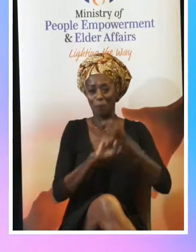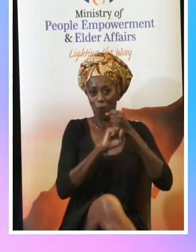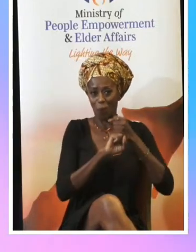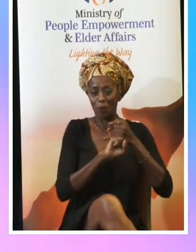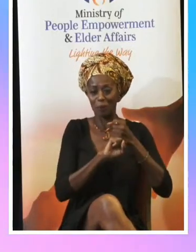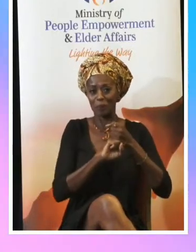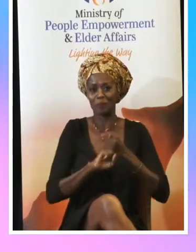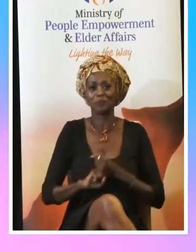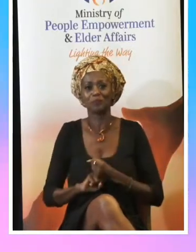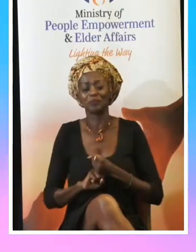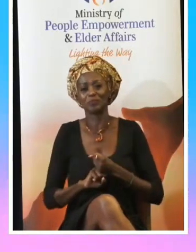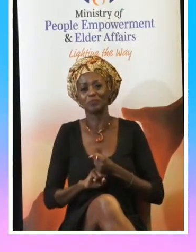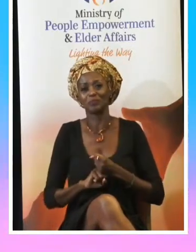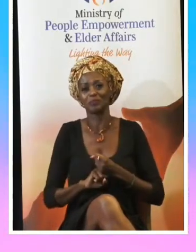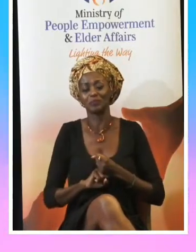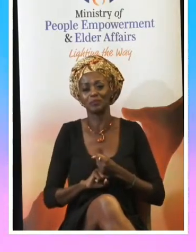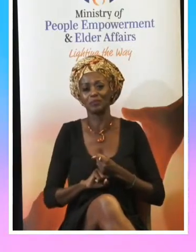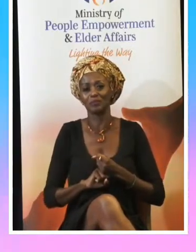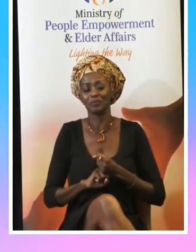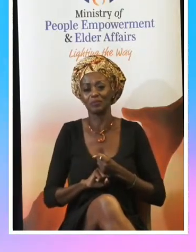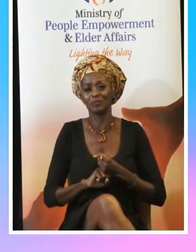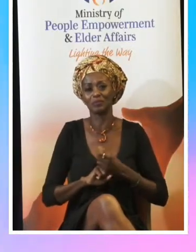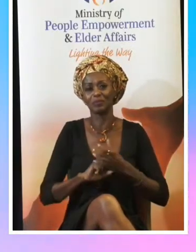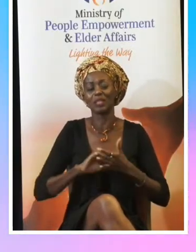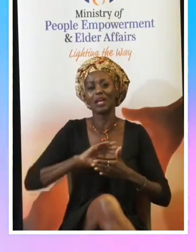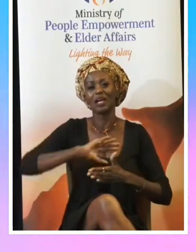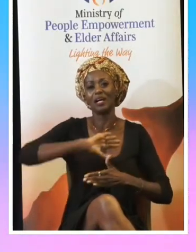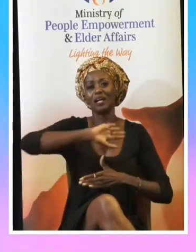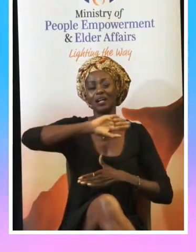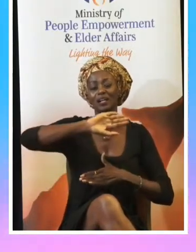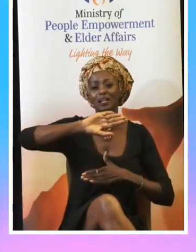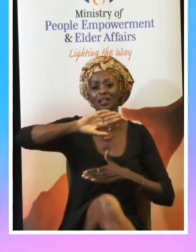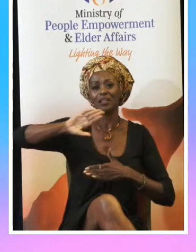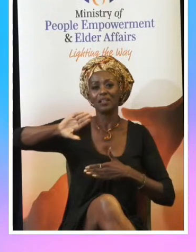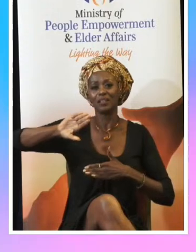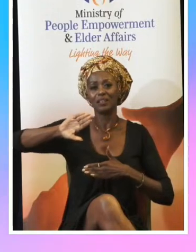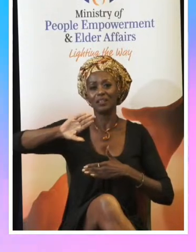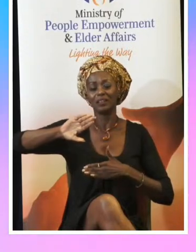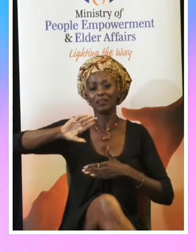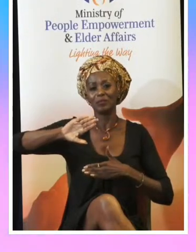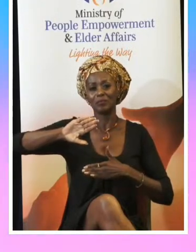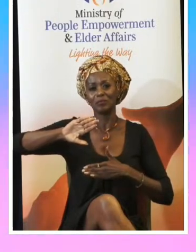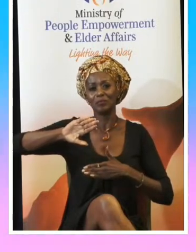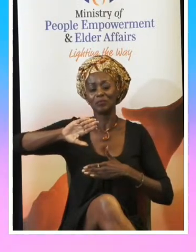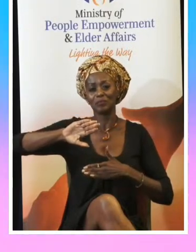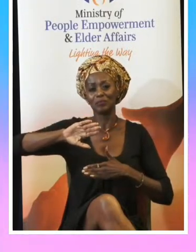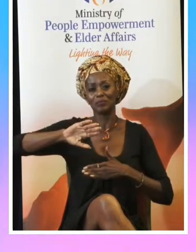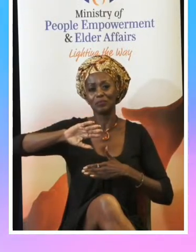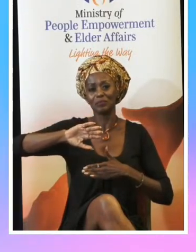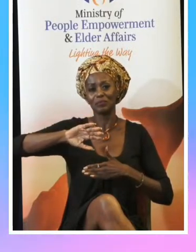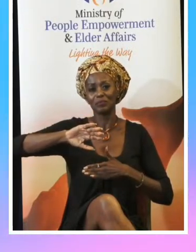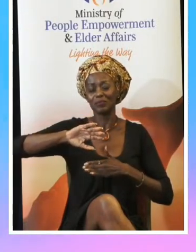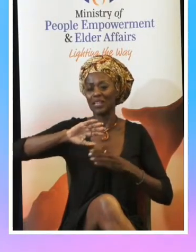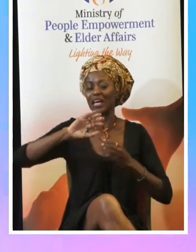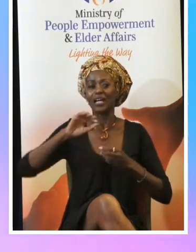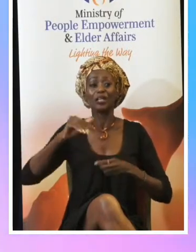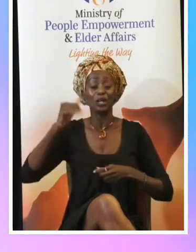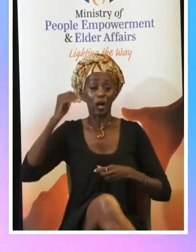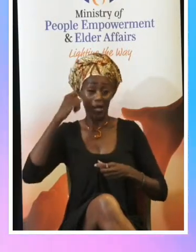facilities, all of those things. Nothing is wrong with our